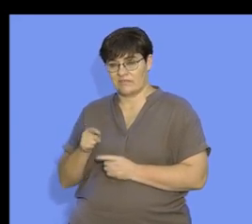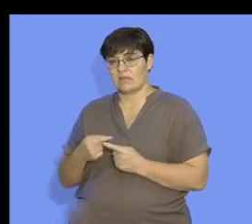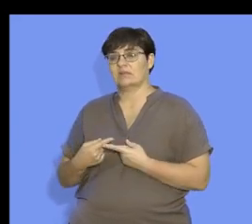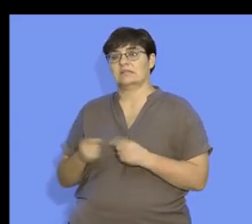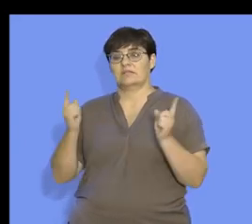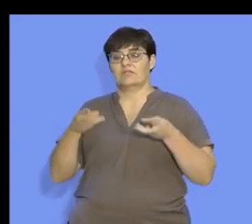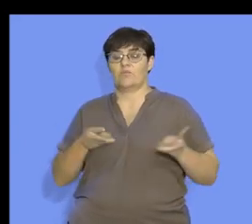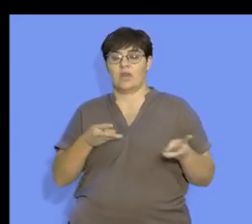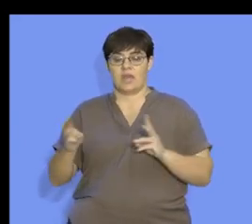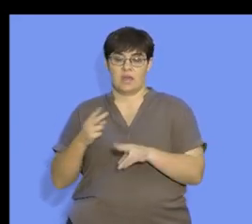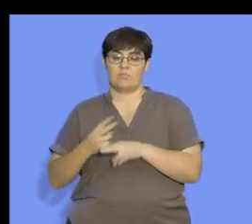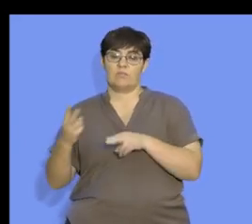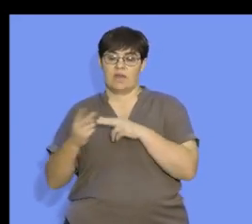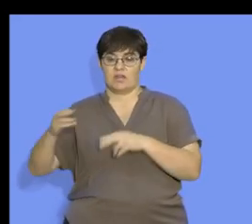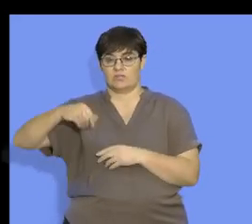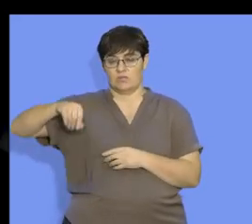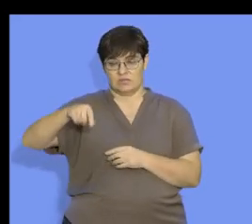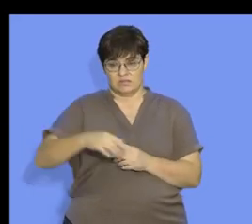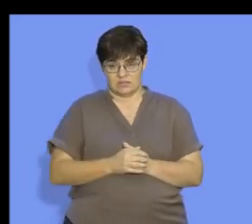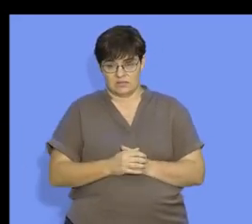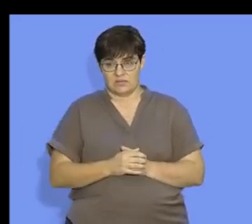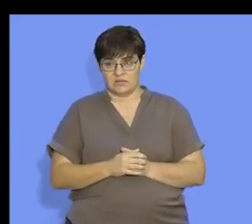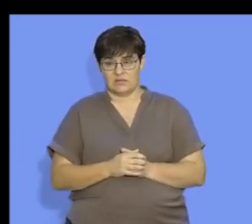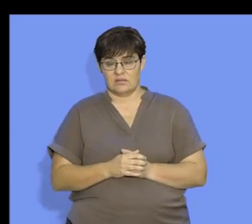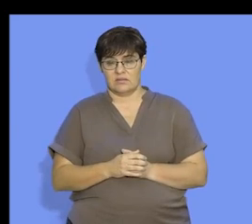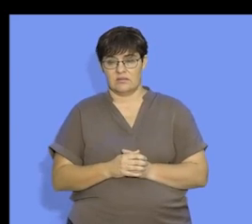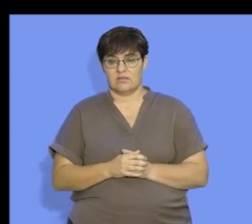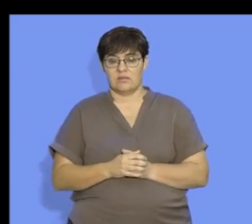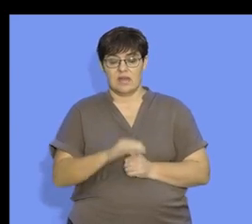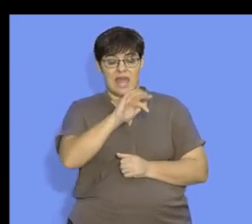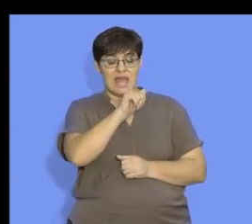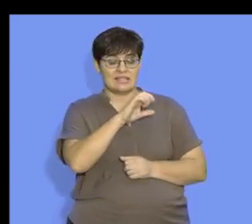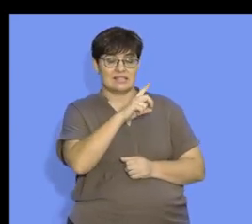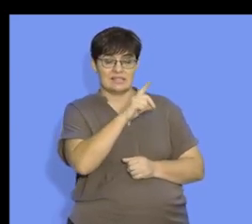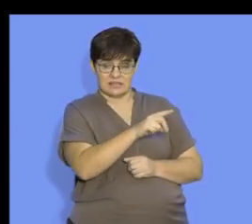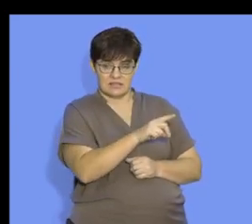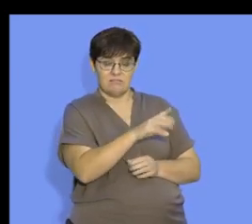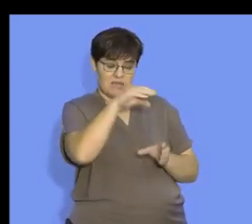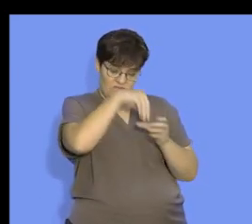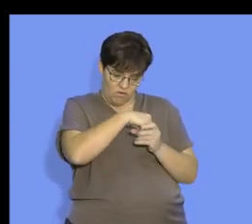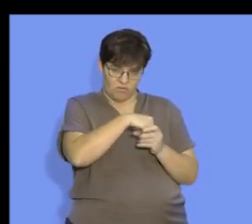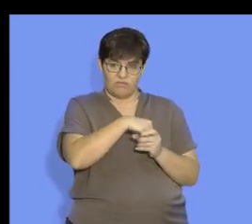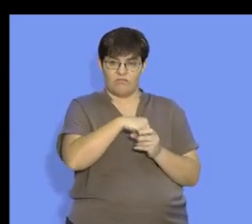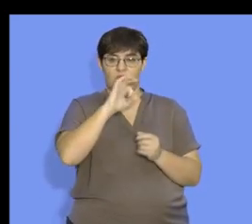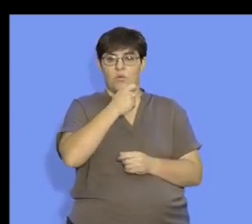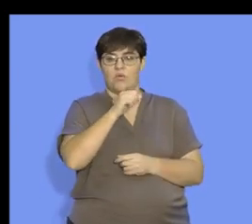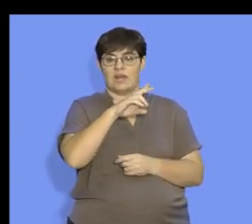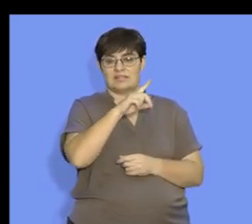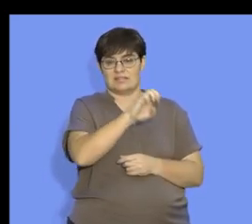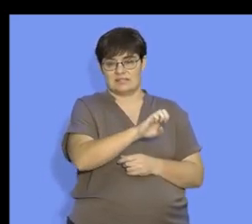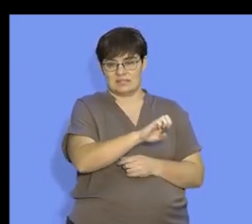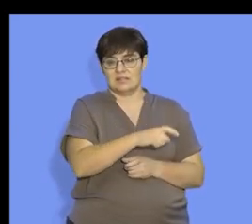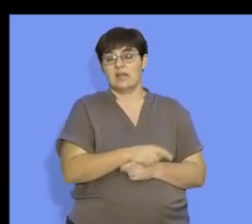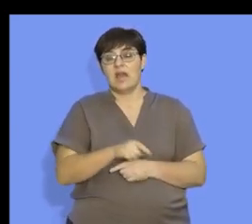as one of the alternative ways of preparing a salt, okay? Right, so the acid here must contain the chloride,